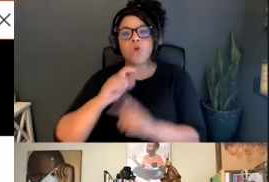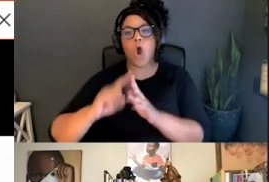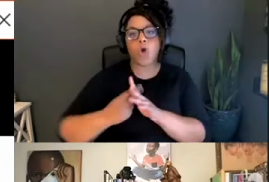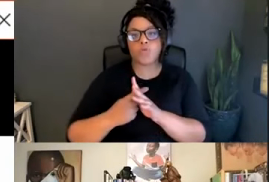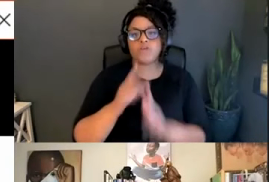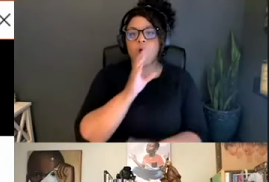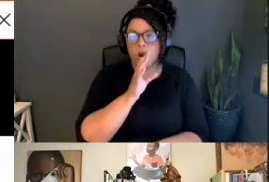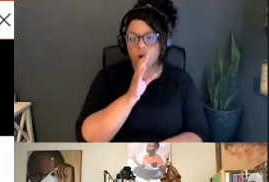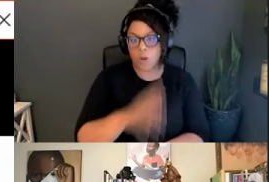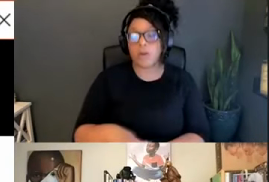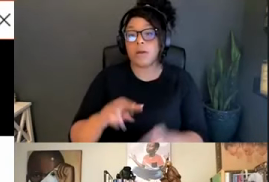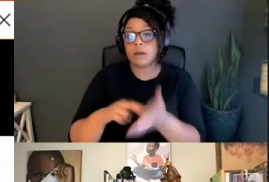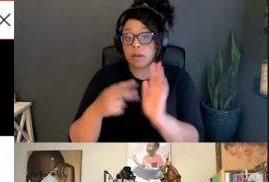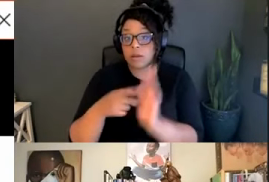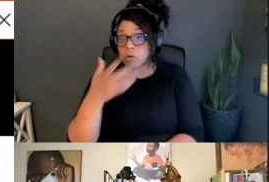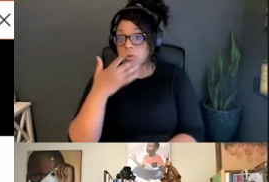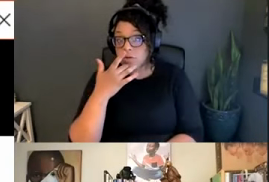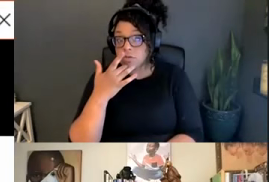the English